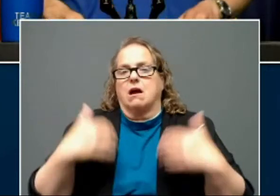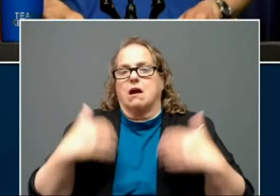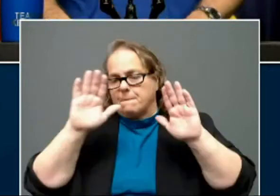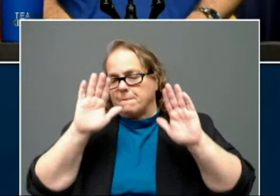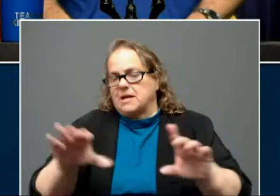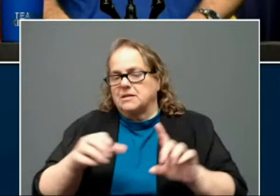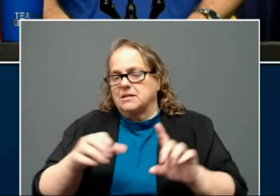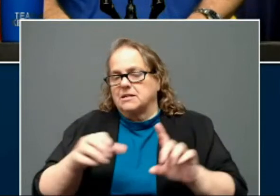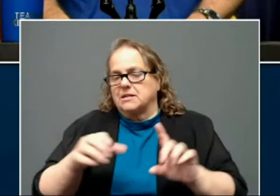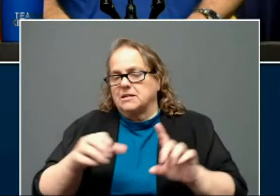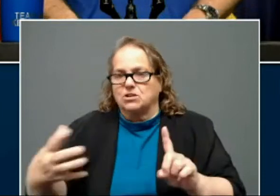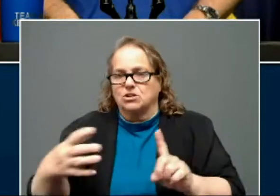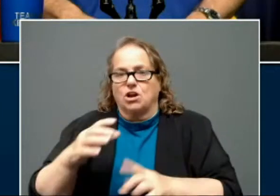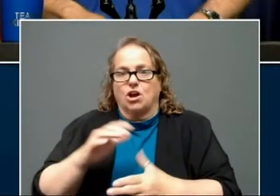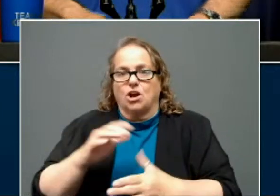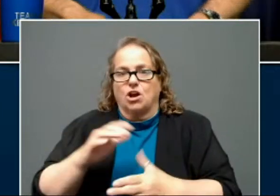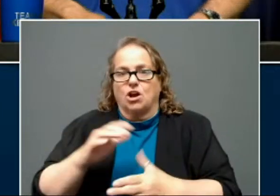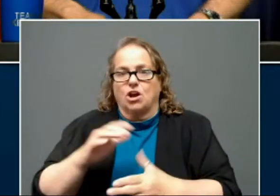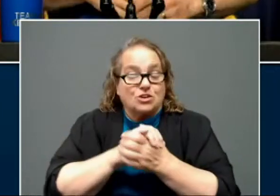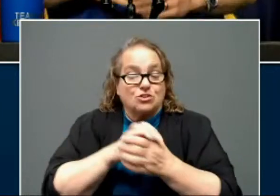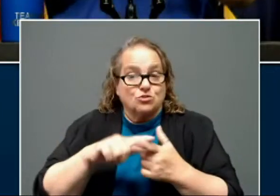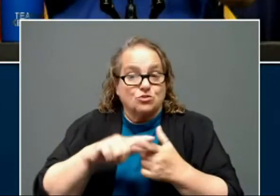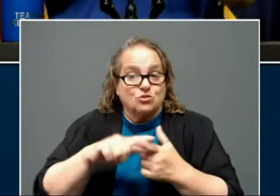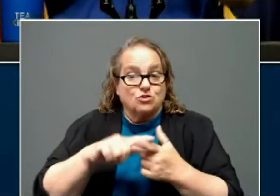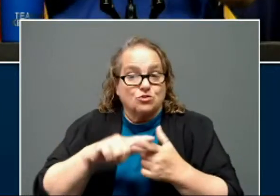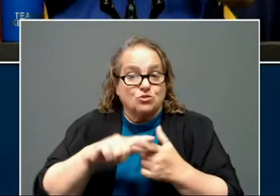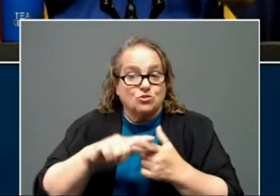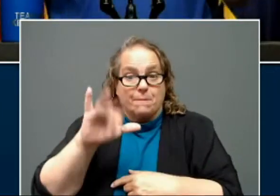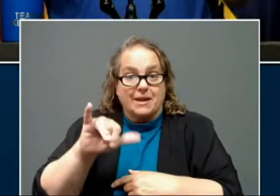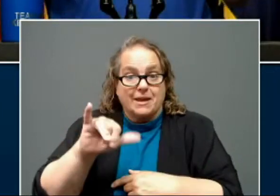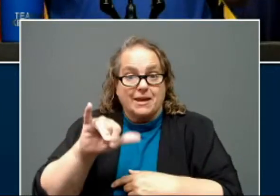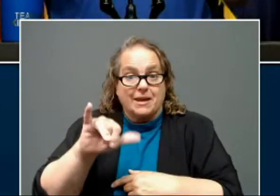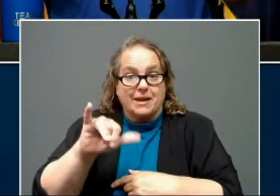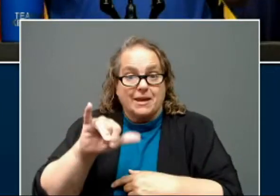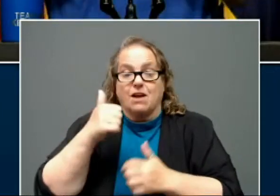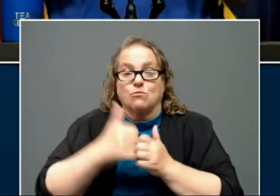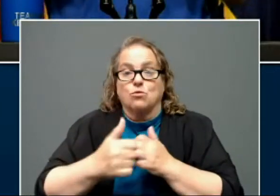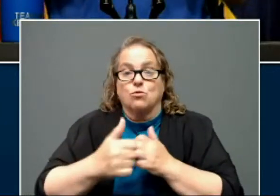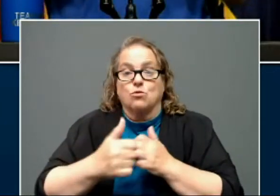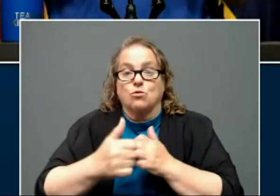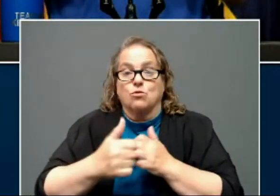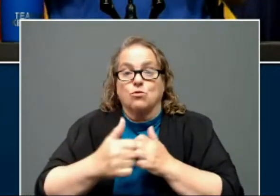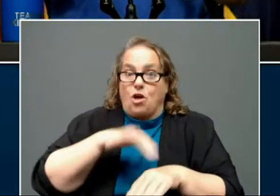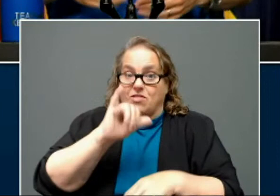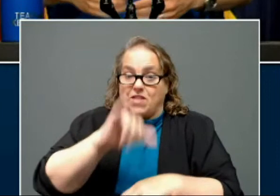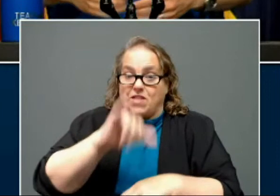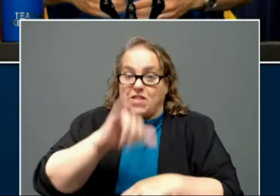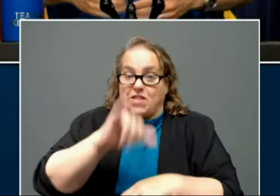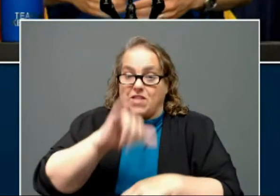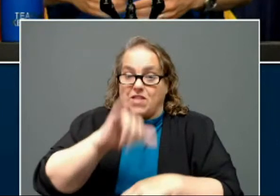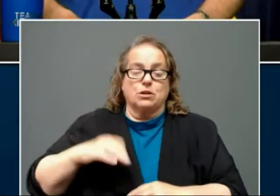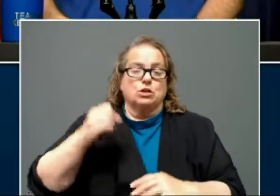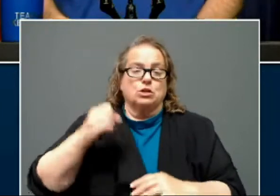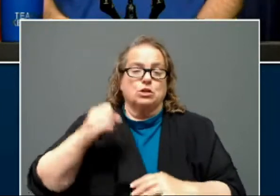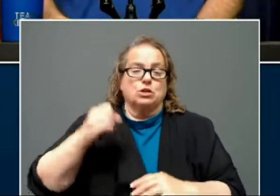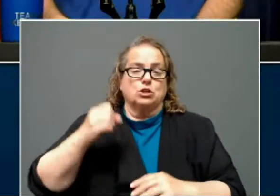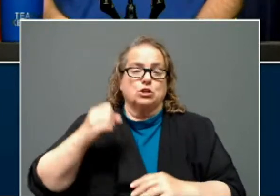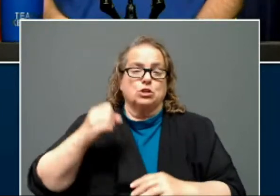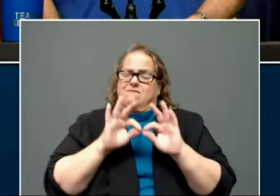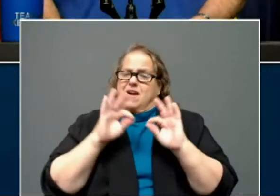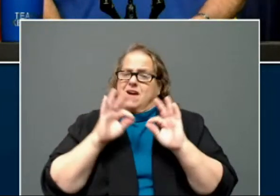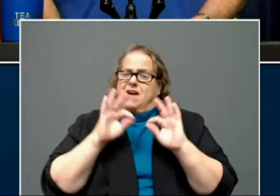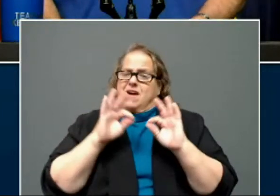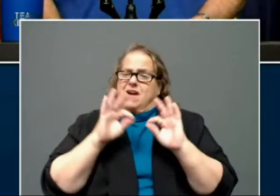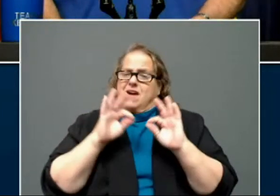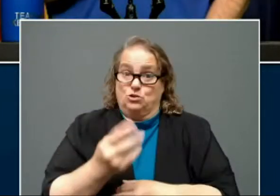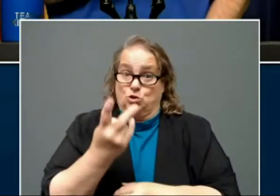to Shelby County and everybody who worked on this. This is going to benefit so many families. These two announcements are